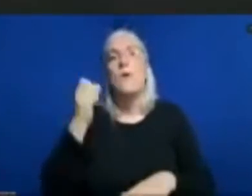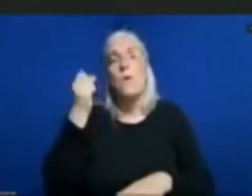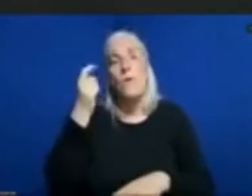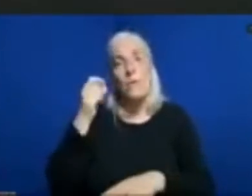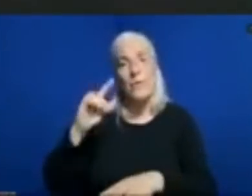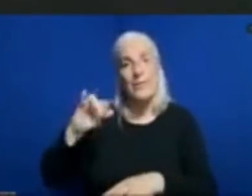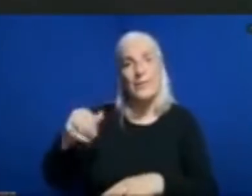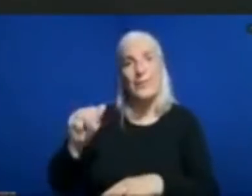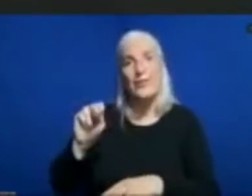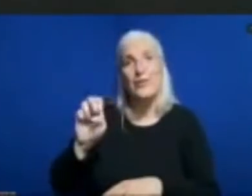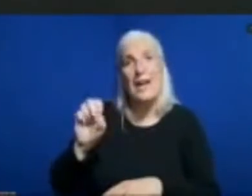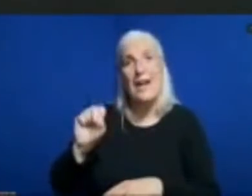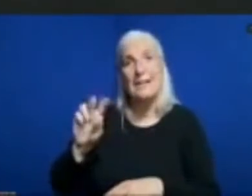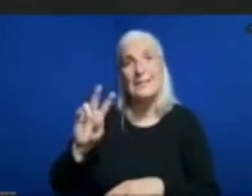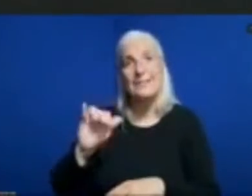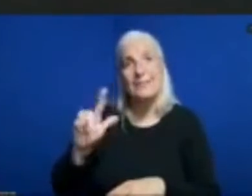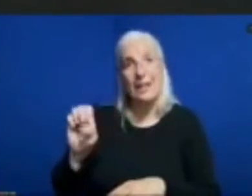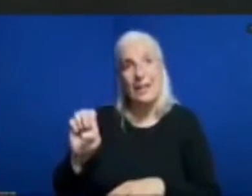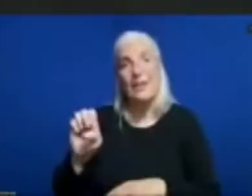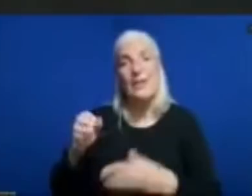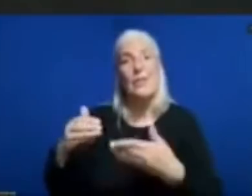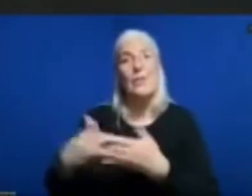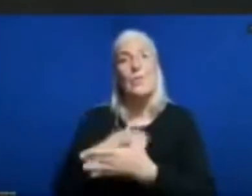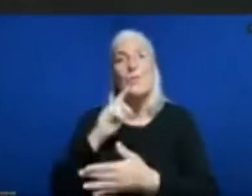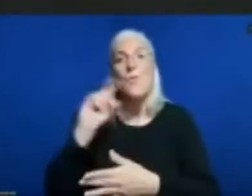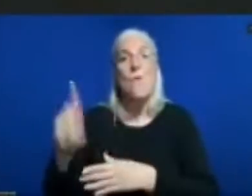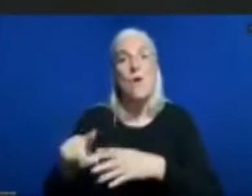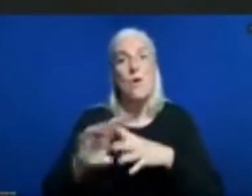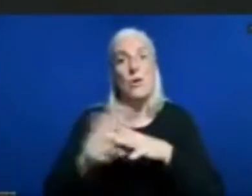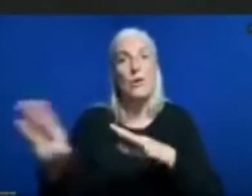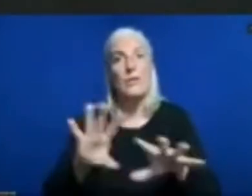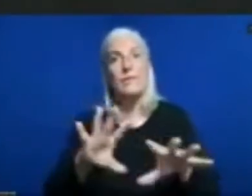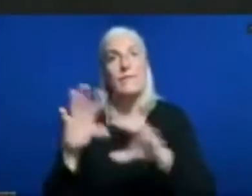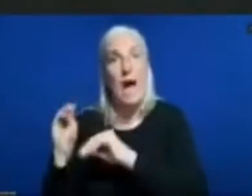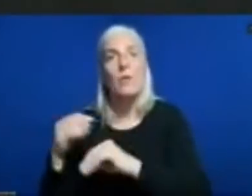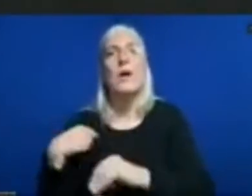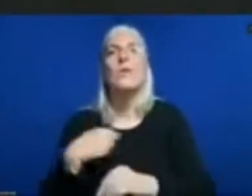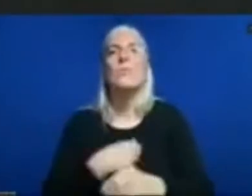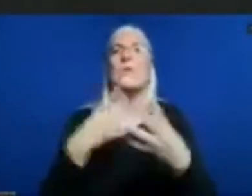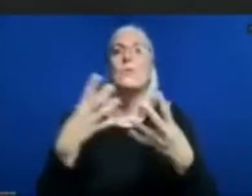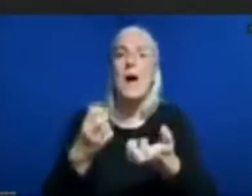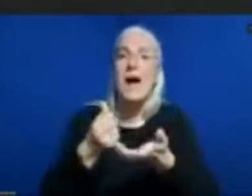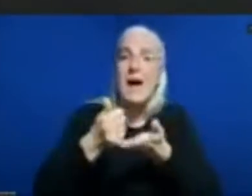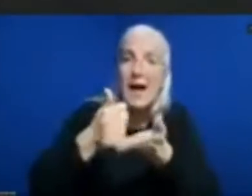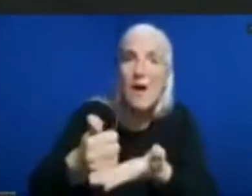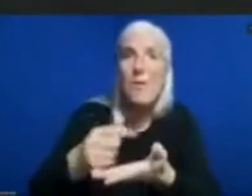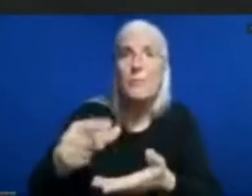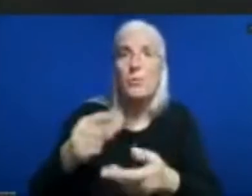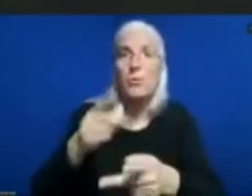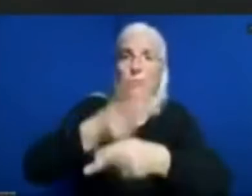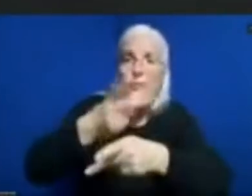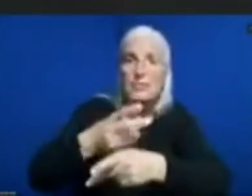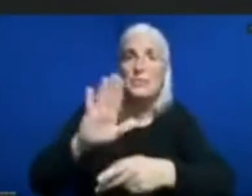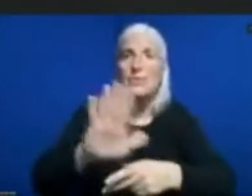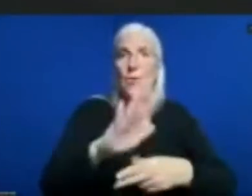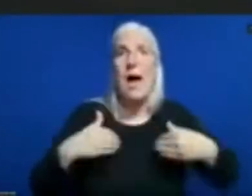with your animals. We've moved some horses out, moved some dogs out. We're feeding some animals in place, but with